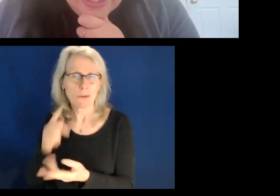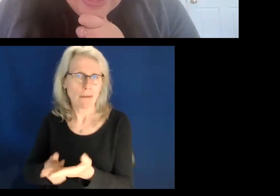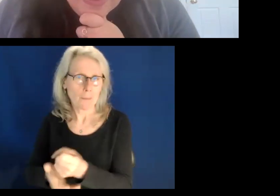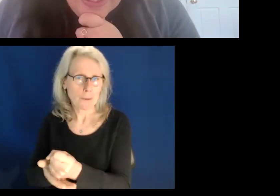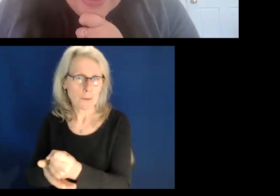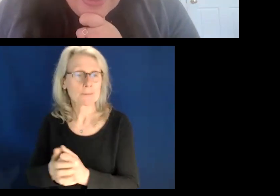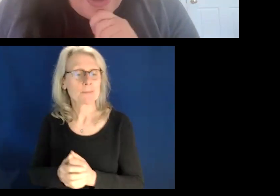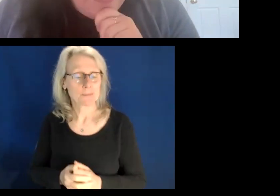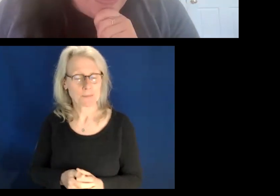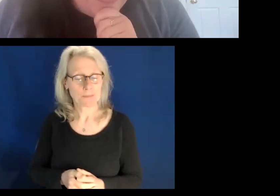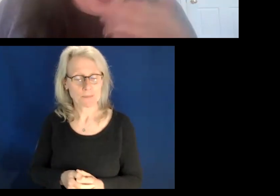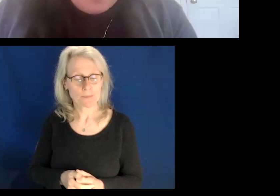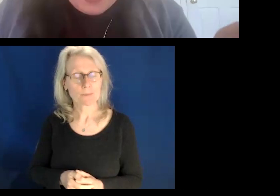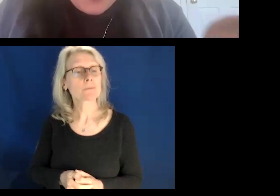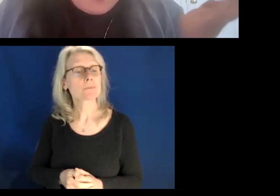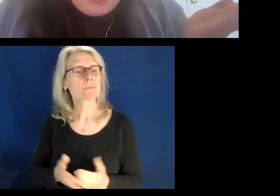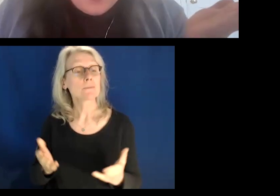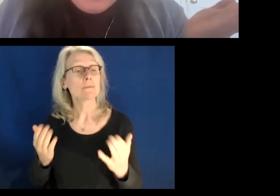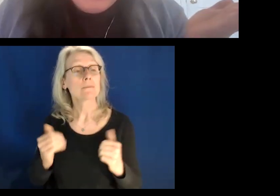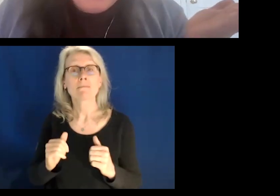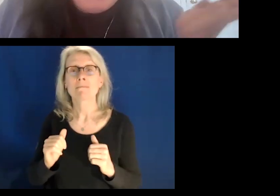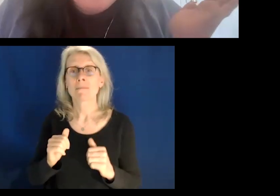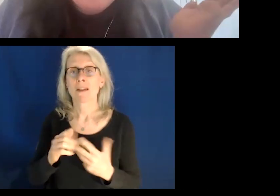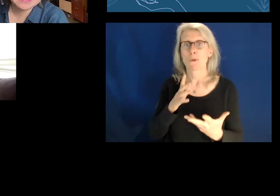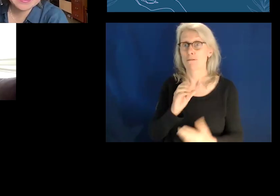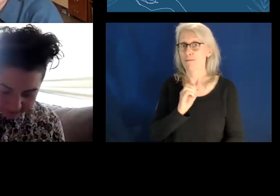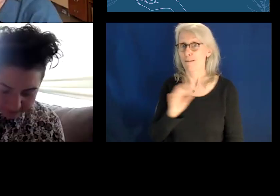I'm going to turn myself off and pass you over to Maiko.